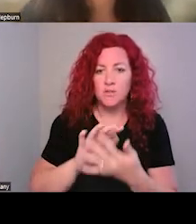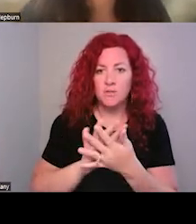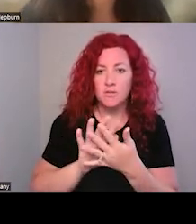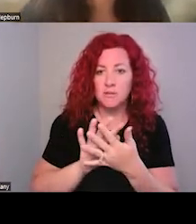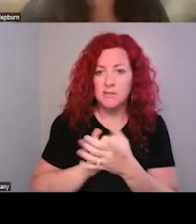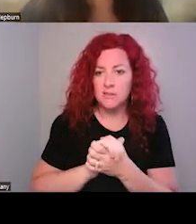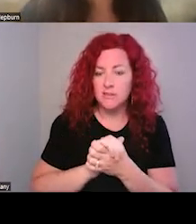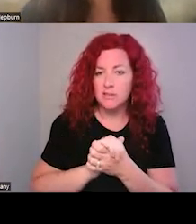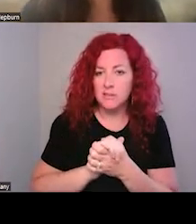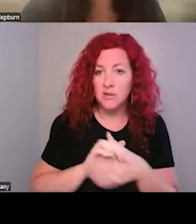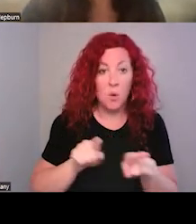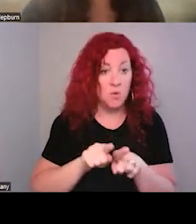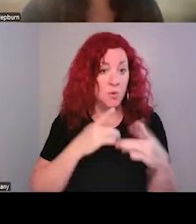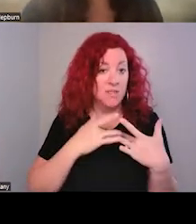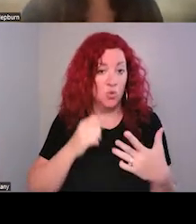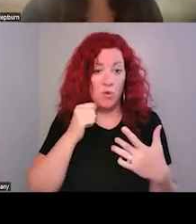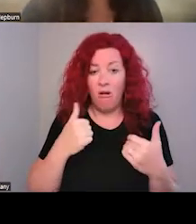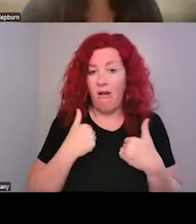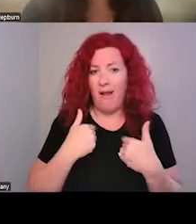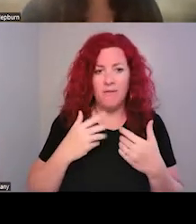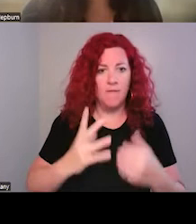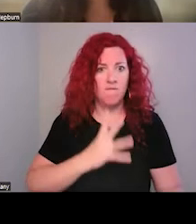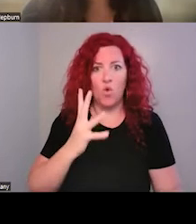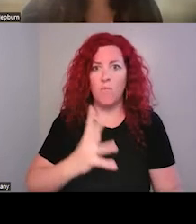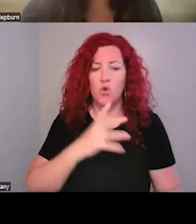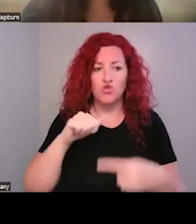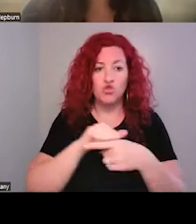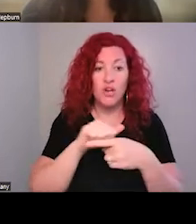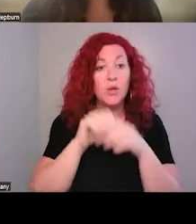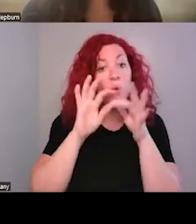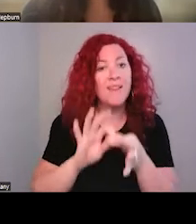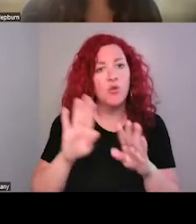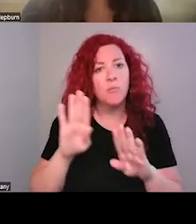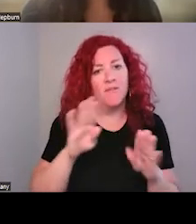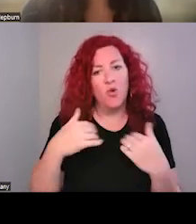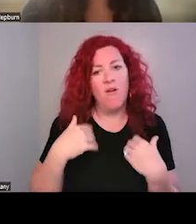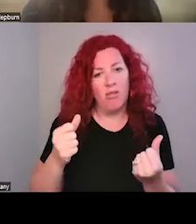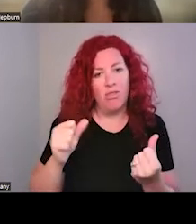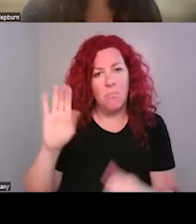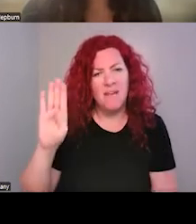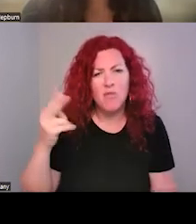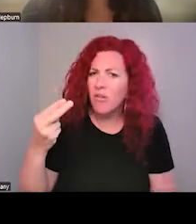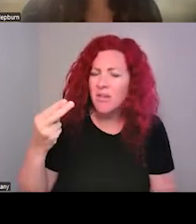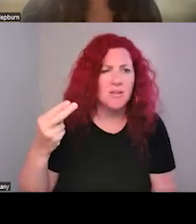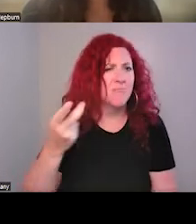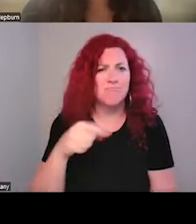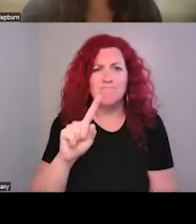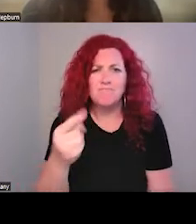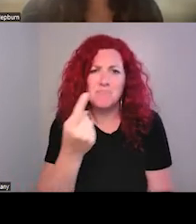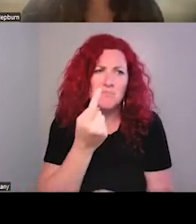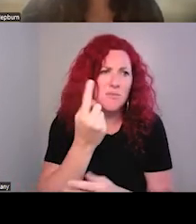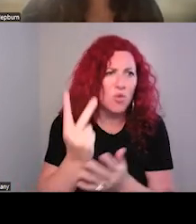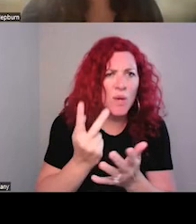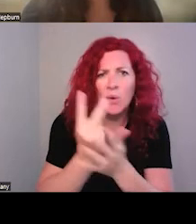also tend to not have very much formal training in behavioral health. A lot of those people didn't have more than 3 or 4 hours of